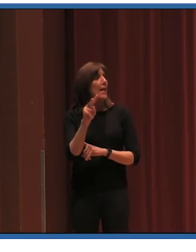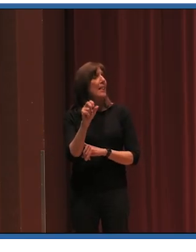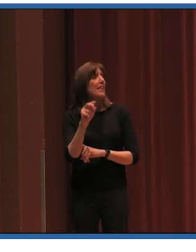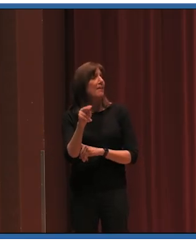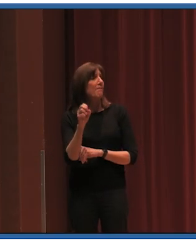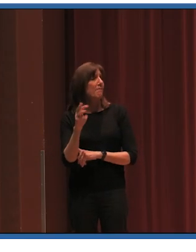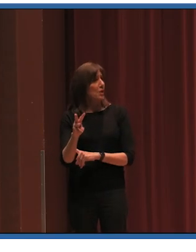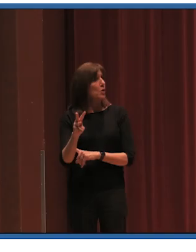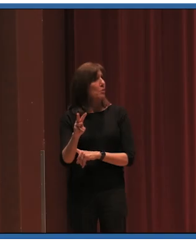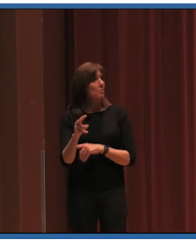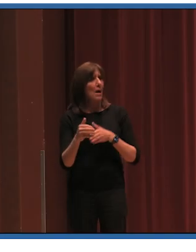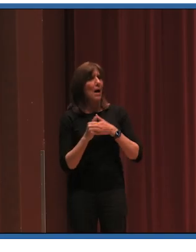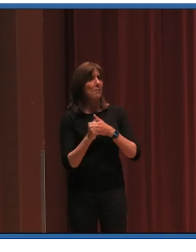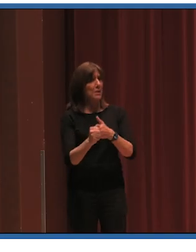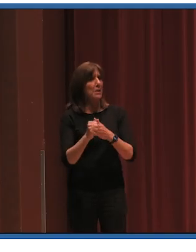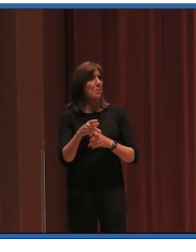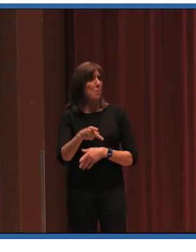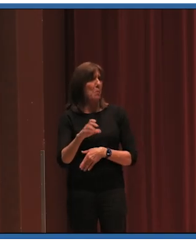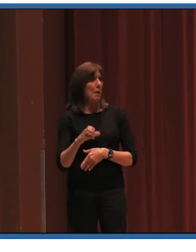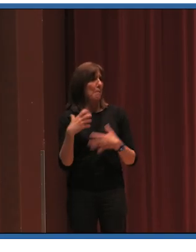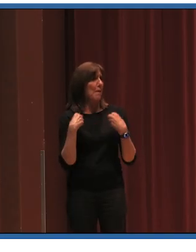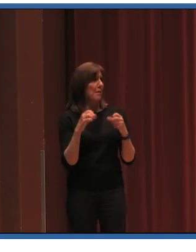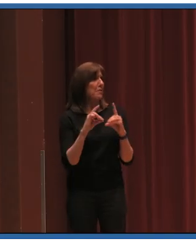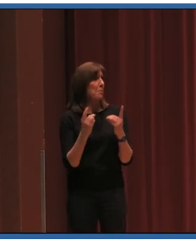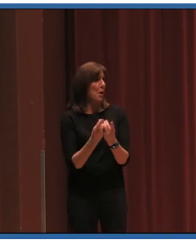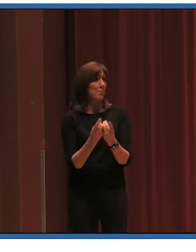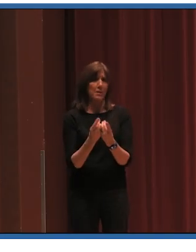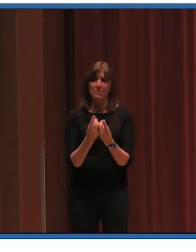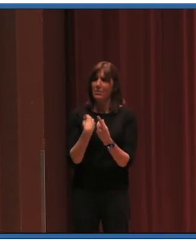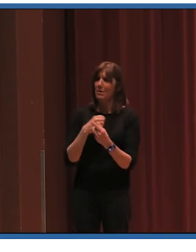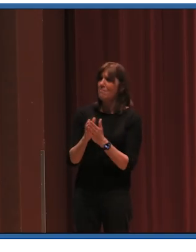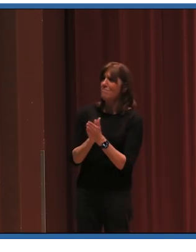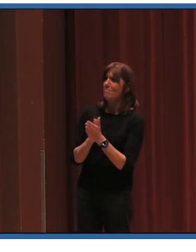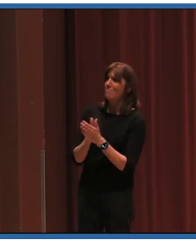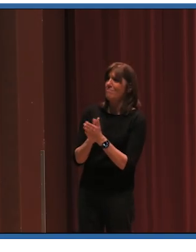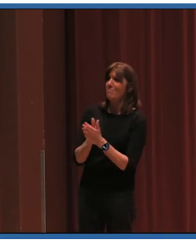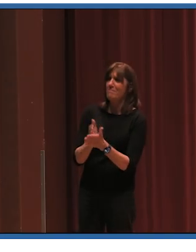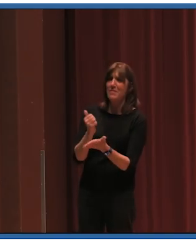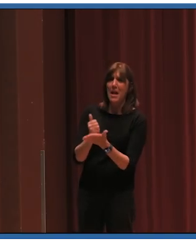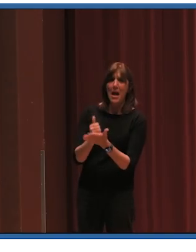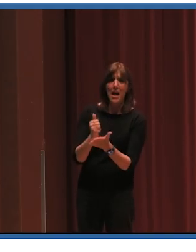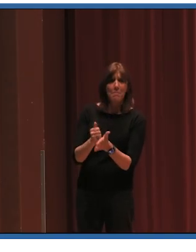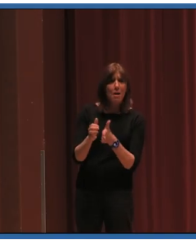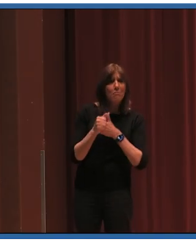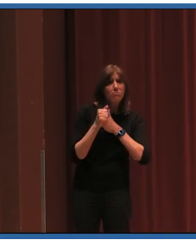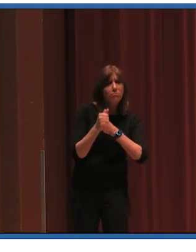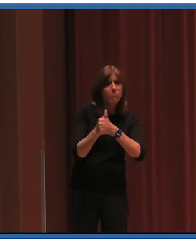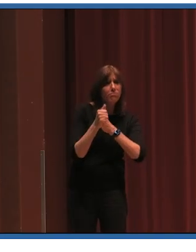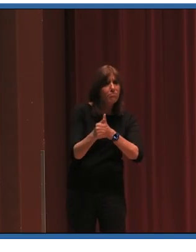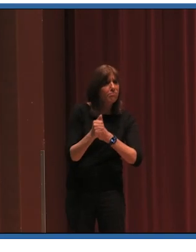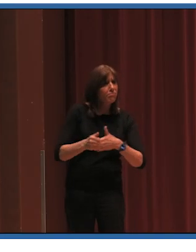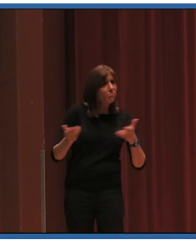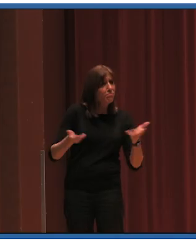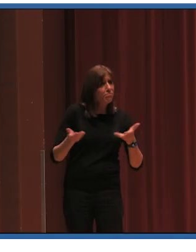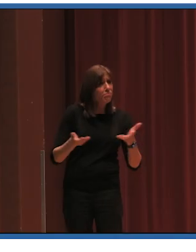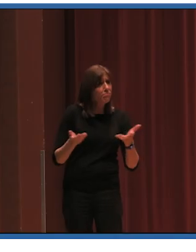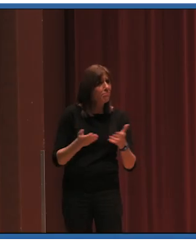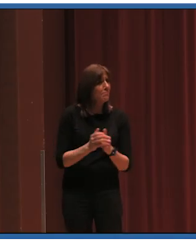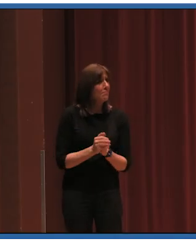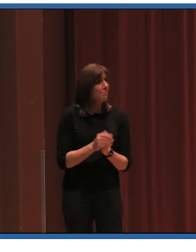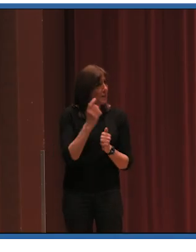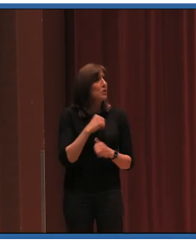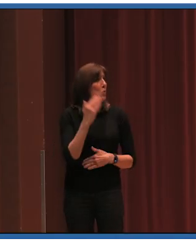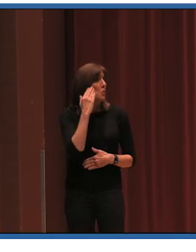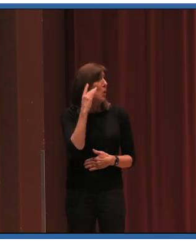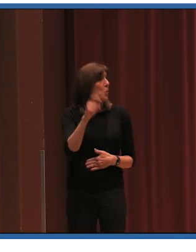leading the Polk County Health Department. We've been anxious to help lead this conversation because you've all seen the headlines.